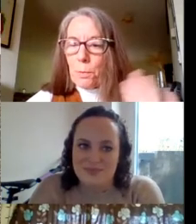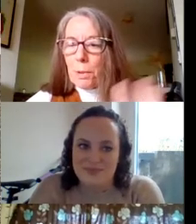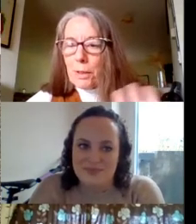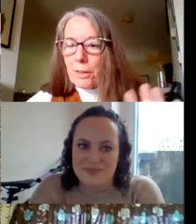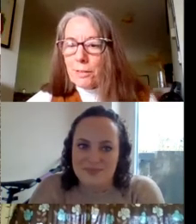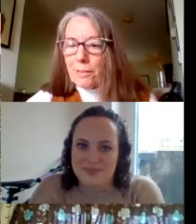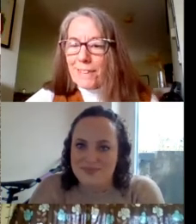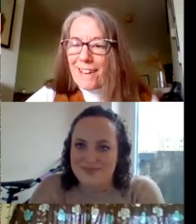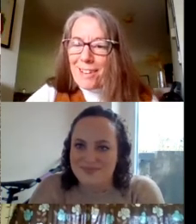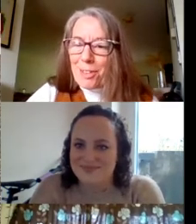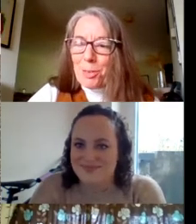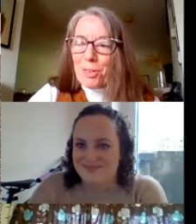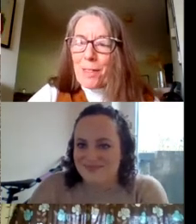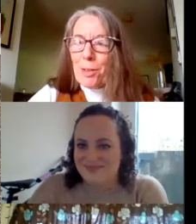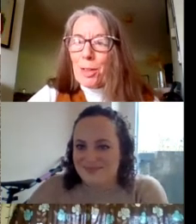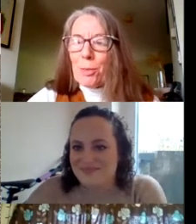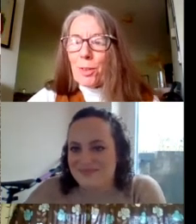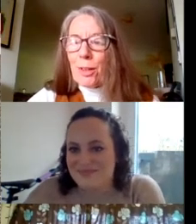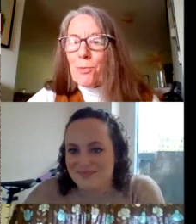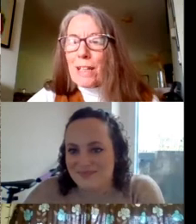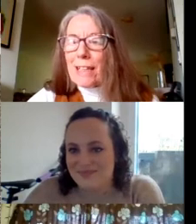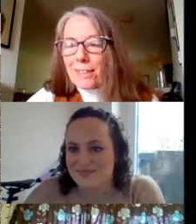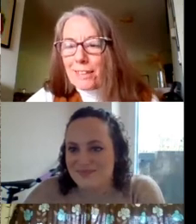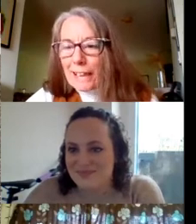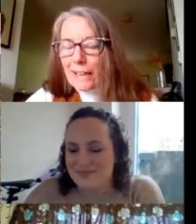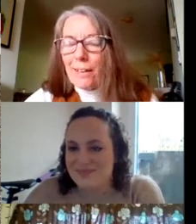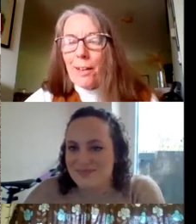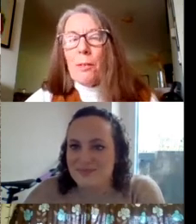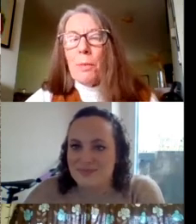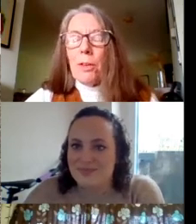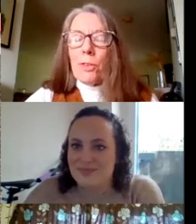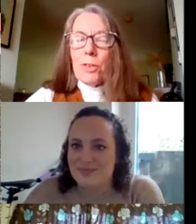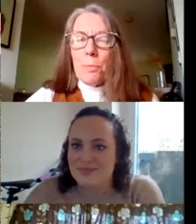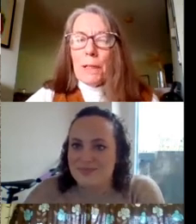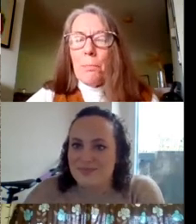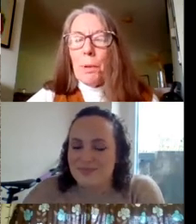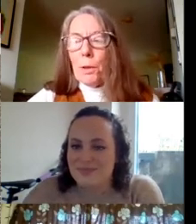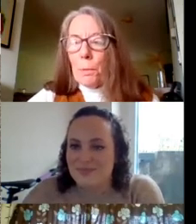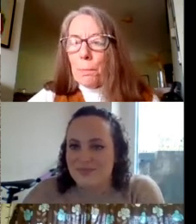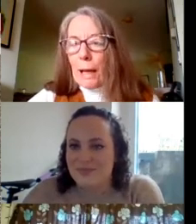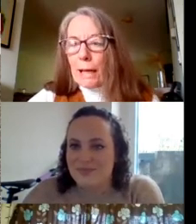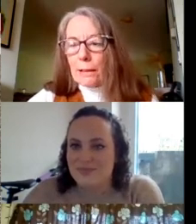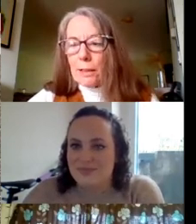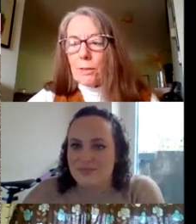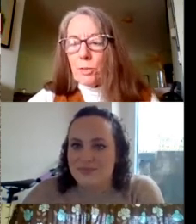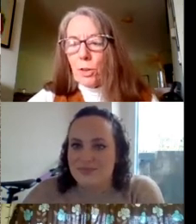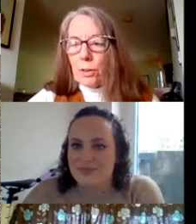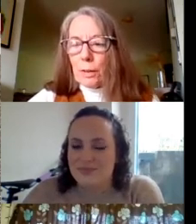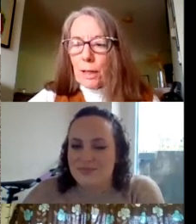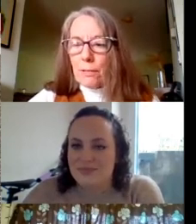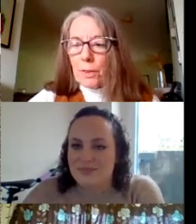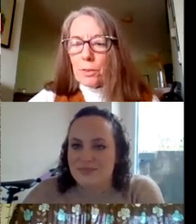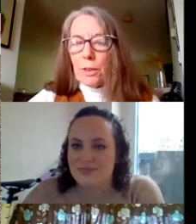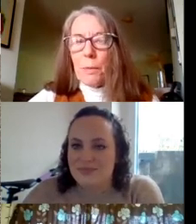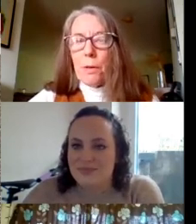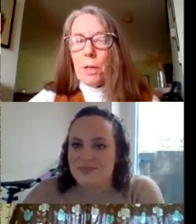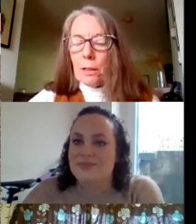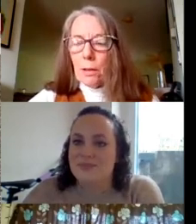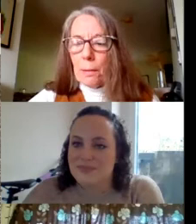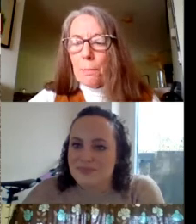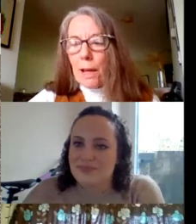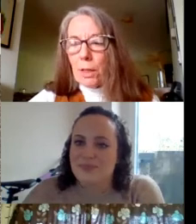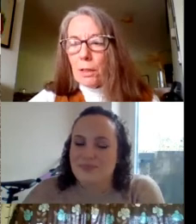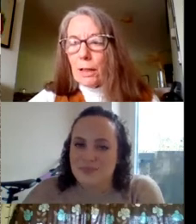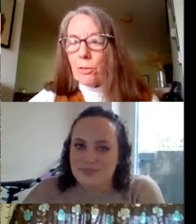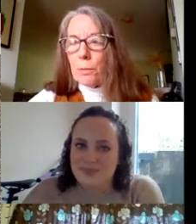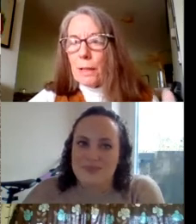Just one person, yeah, because she was in the news recently because there's been a blue plaque installed in Wakefield to commemorate